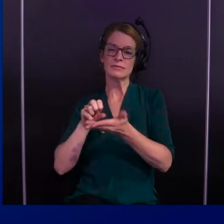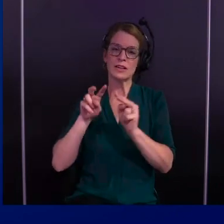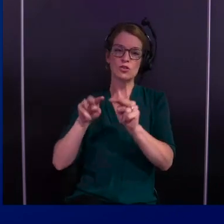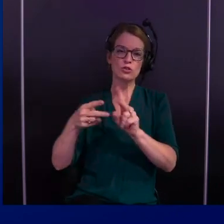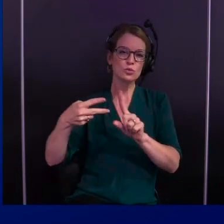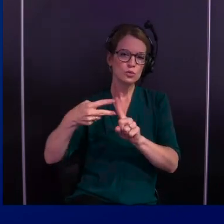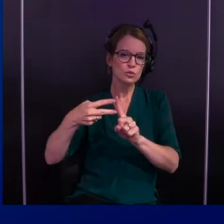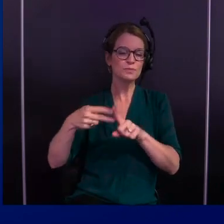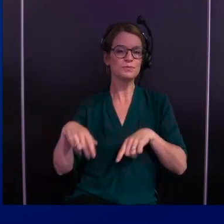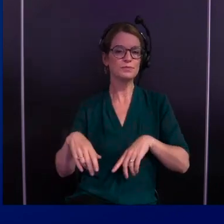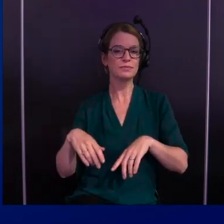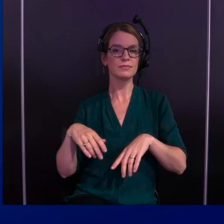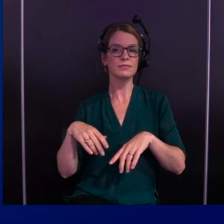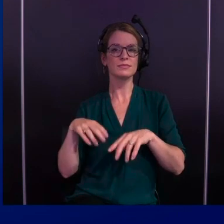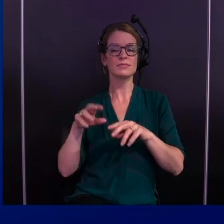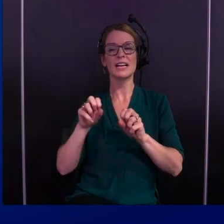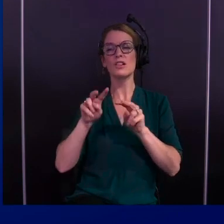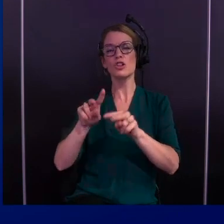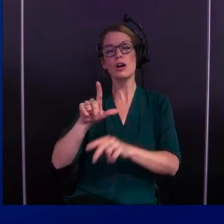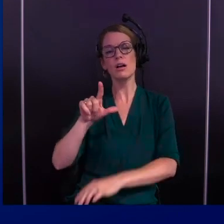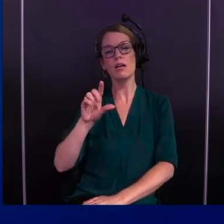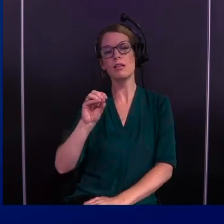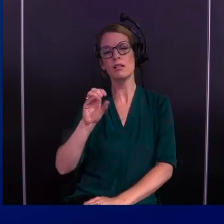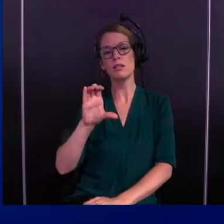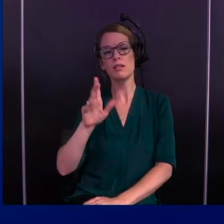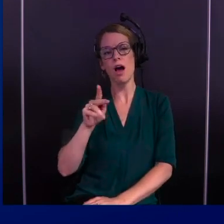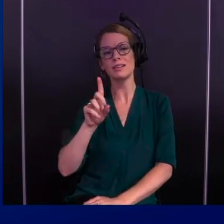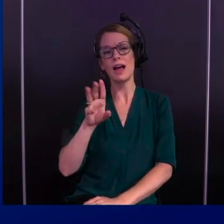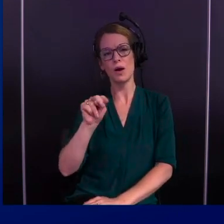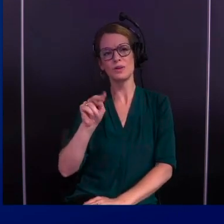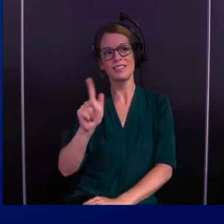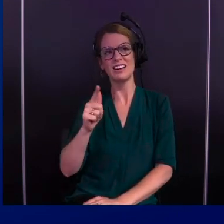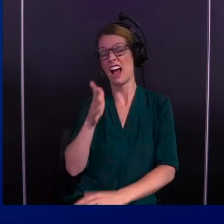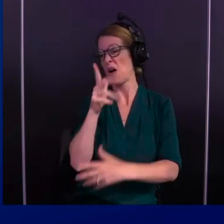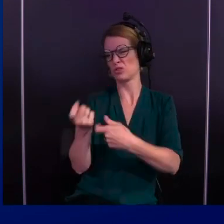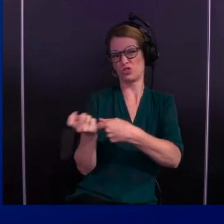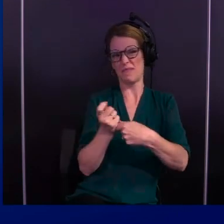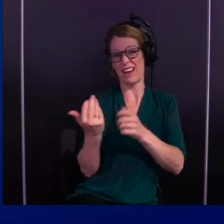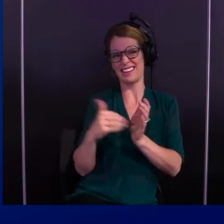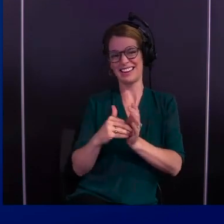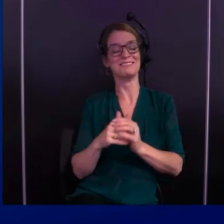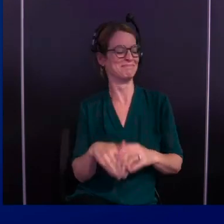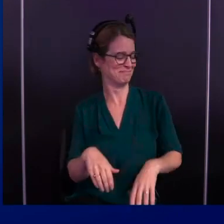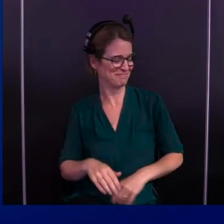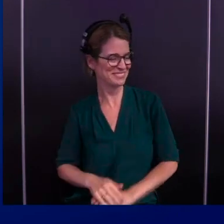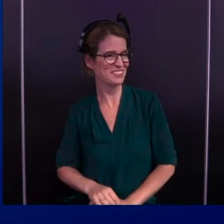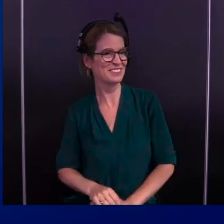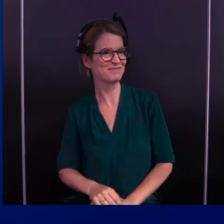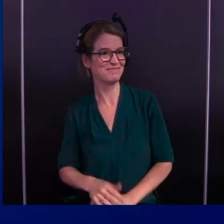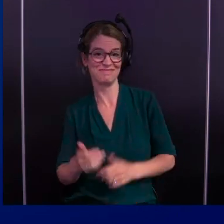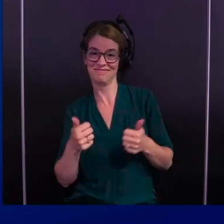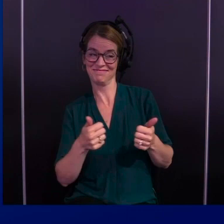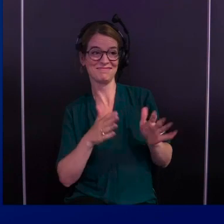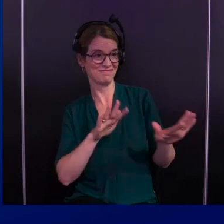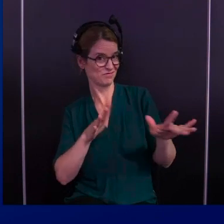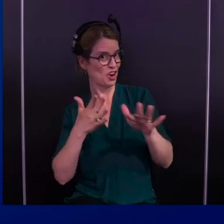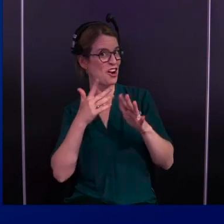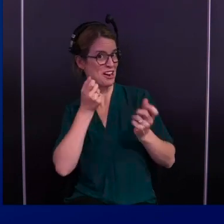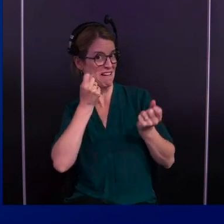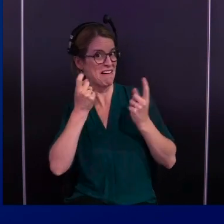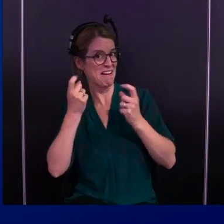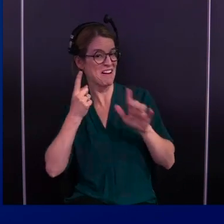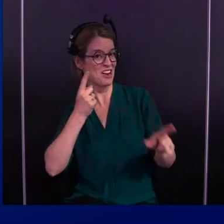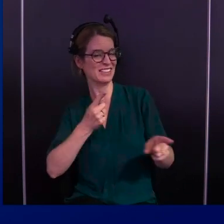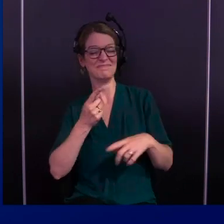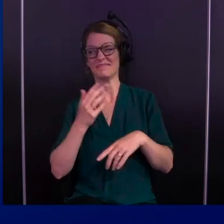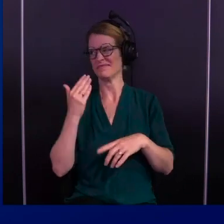could check them out on LockDown later. I'll drag them back, I promise. Yeah. No, definitely. We're already getting it. It's a full. I know how